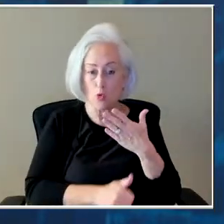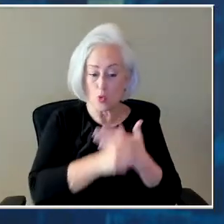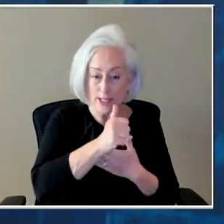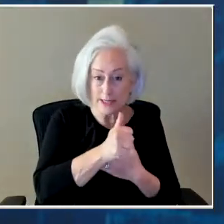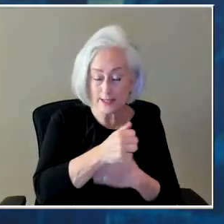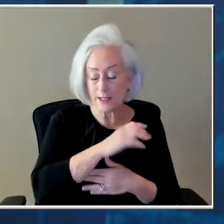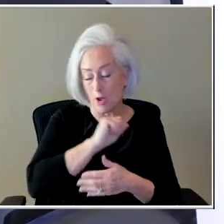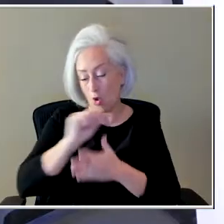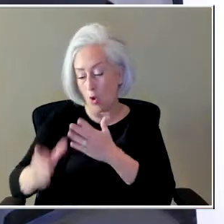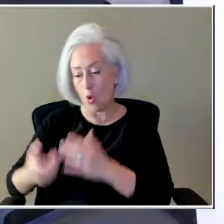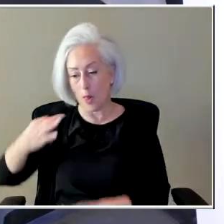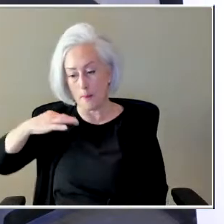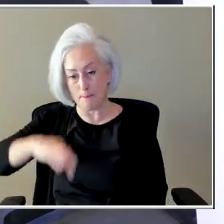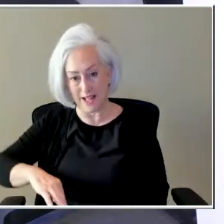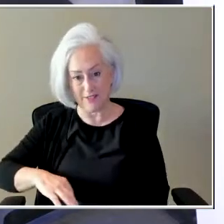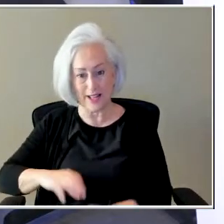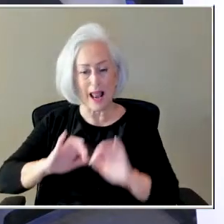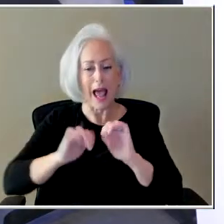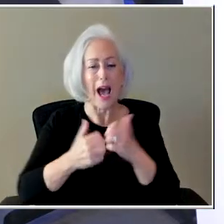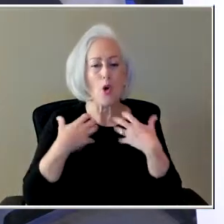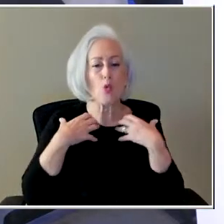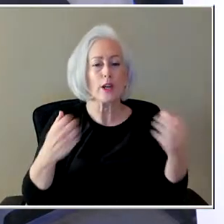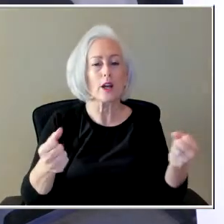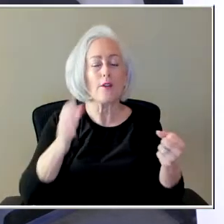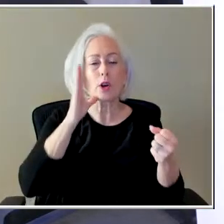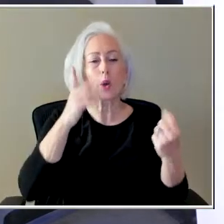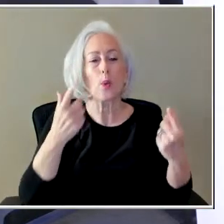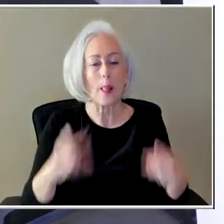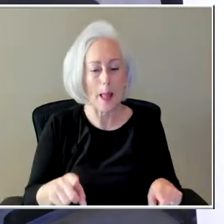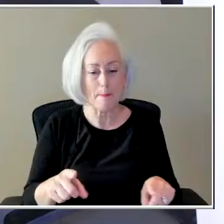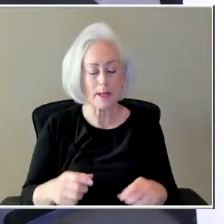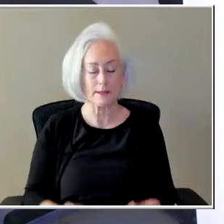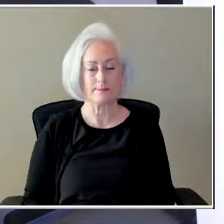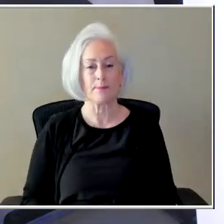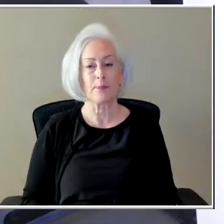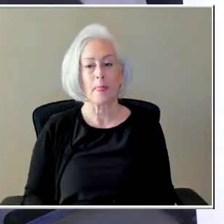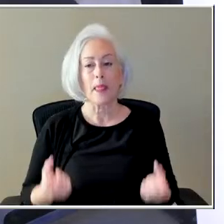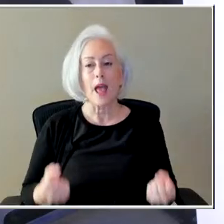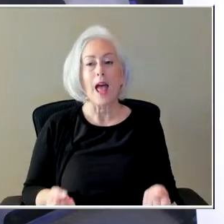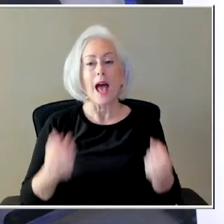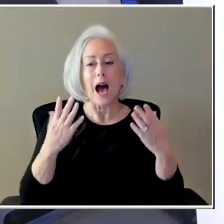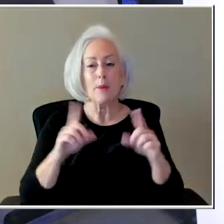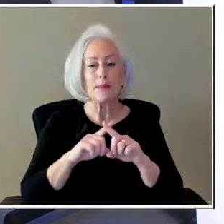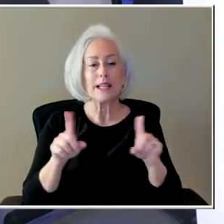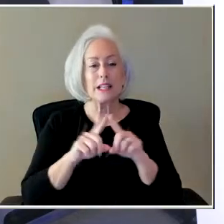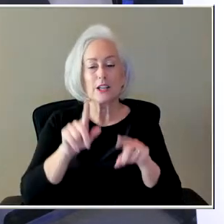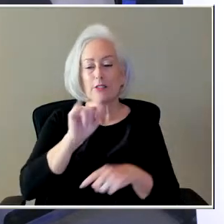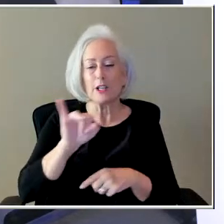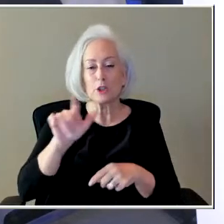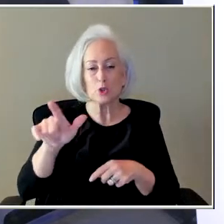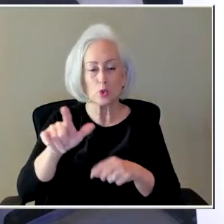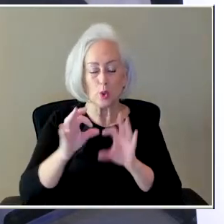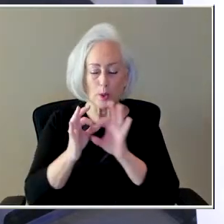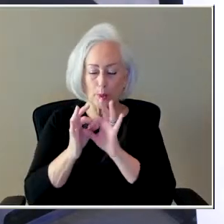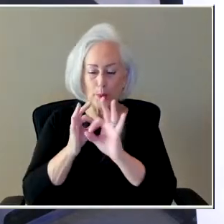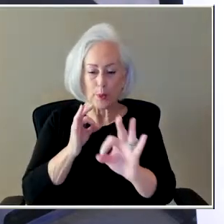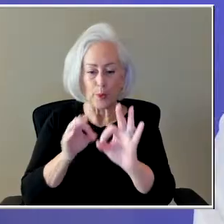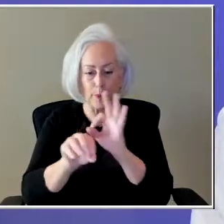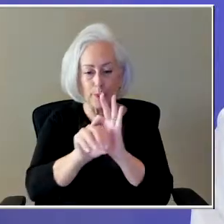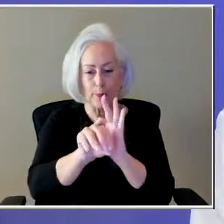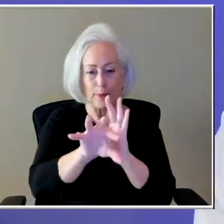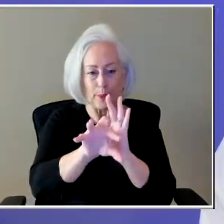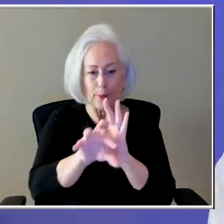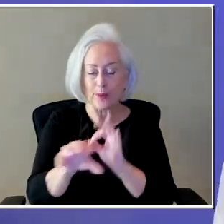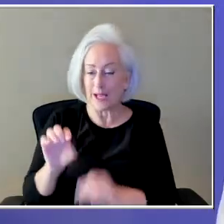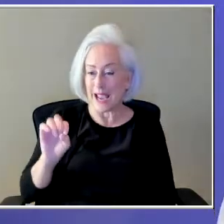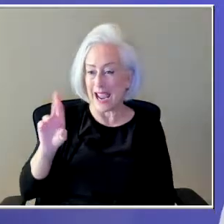recovery. Stuart wants to know how many different tools or instruments are on the end of those robotic arms? Oh boy, Aaron might know better. I use